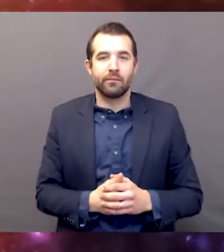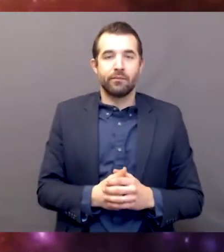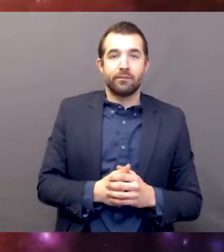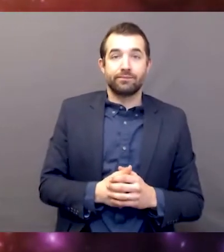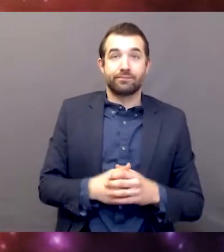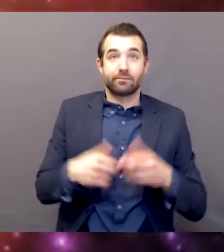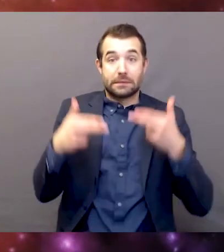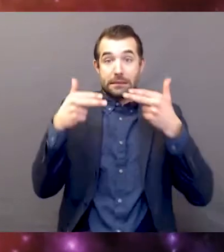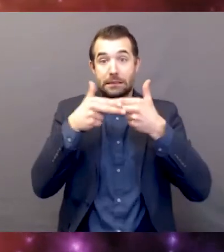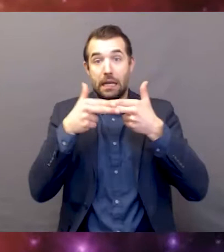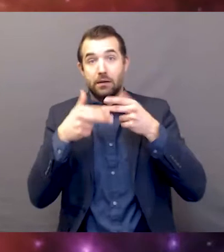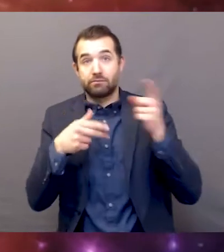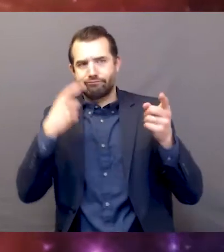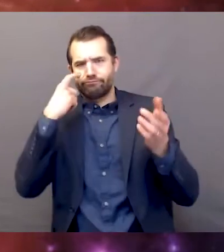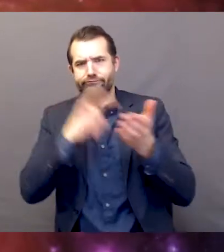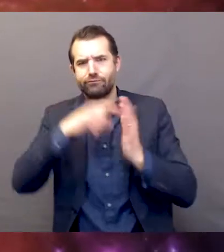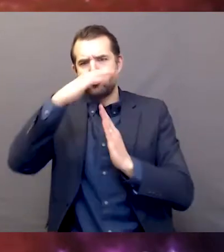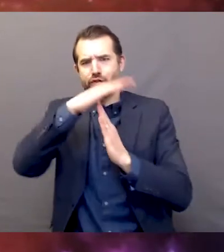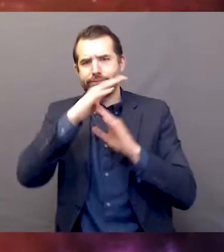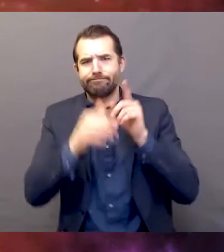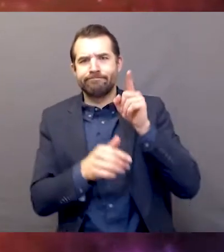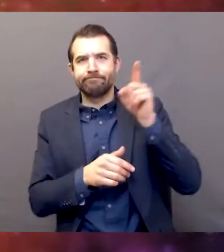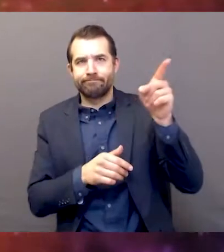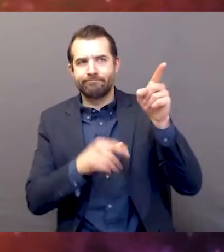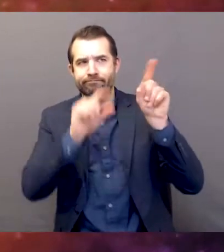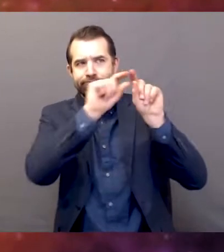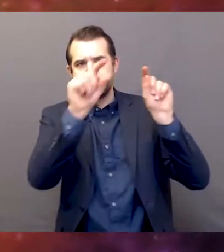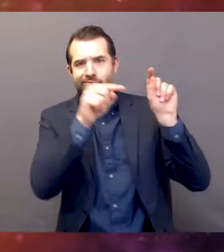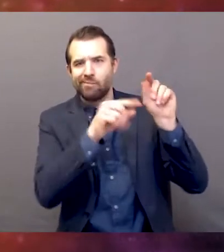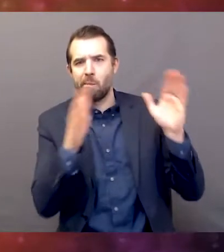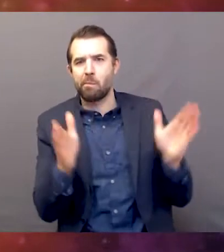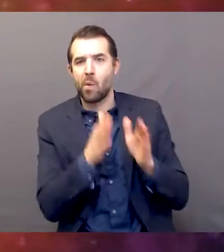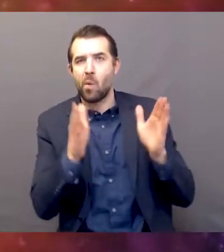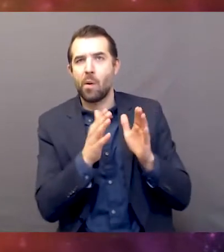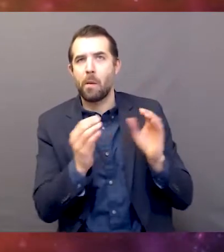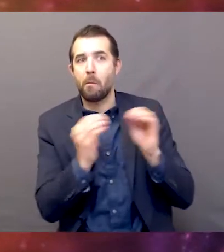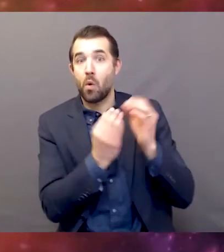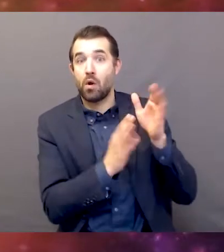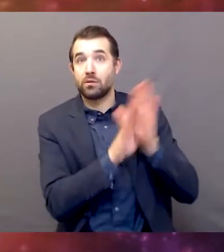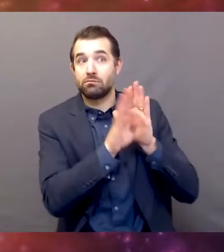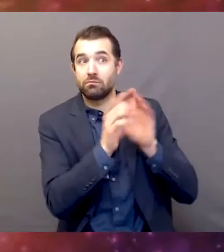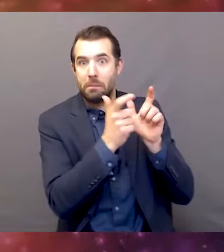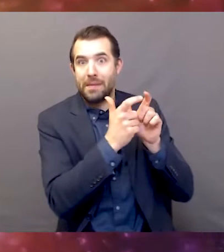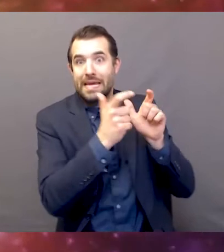the slide, and their growth, like the growth of cities and towns from small to large on the bottom part of the